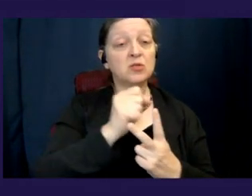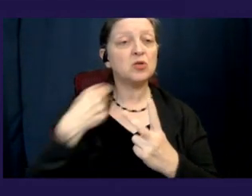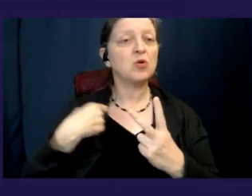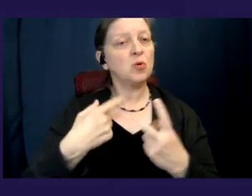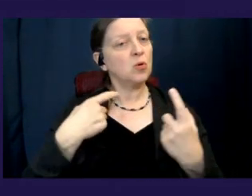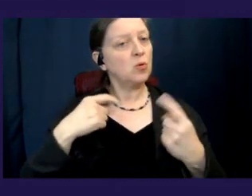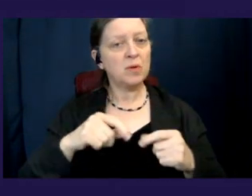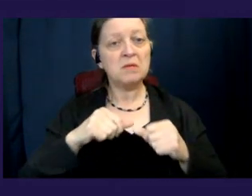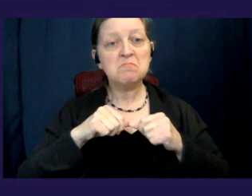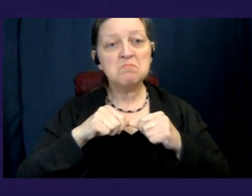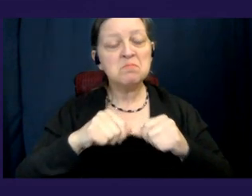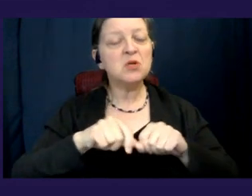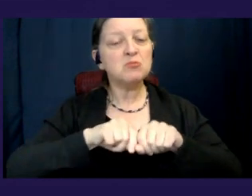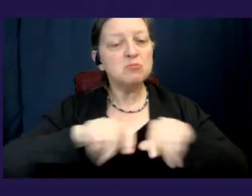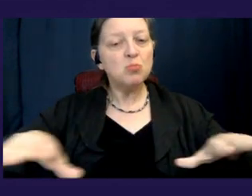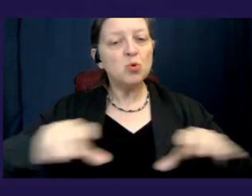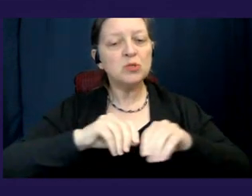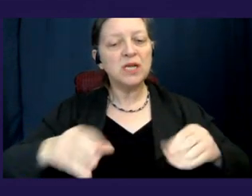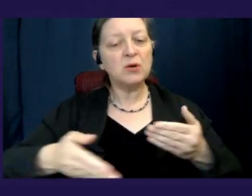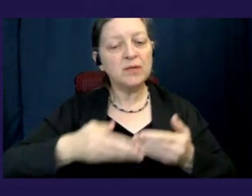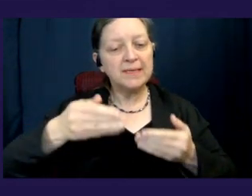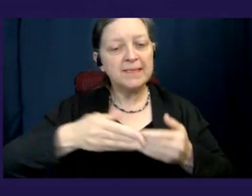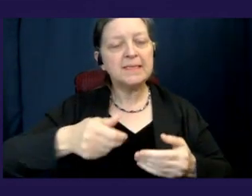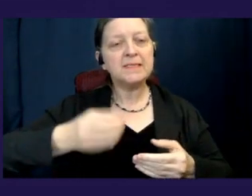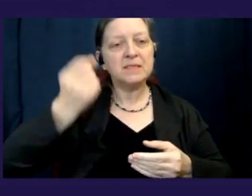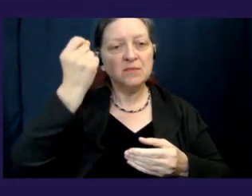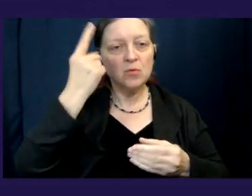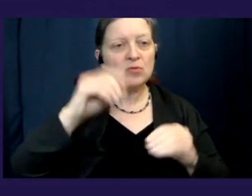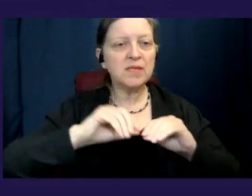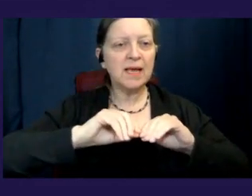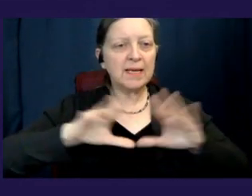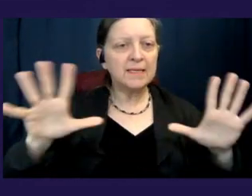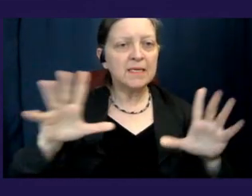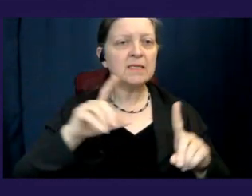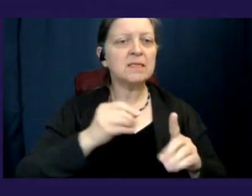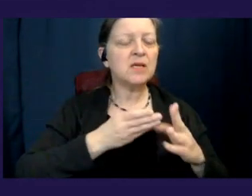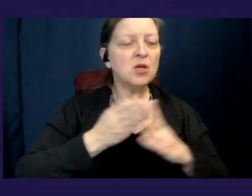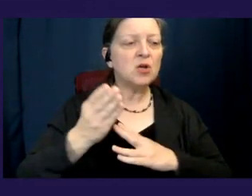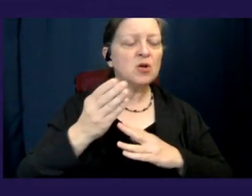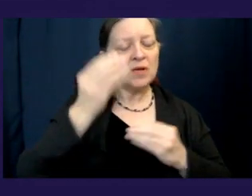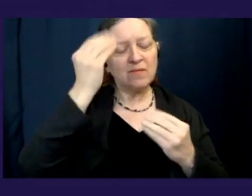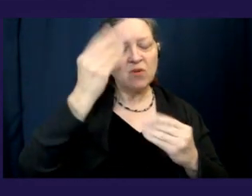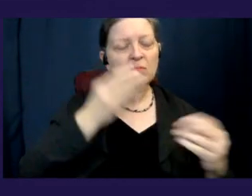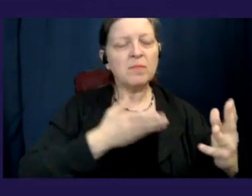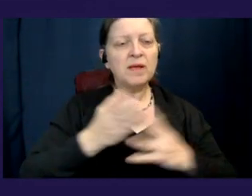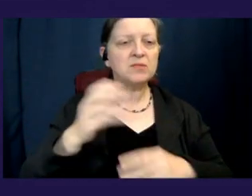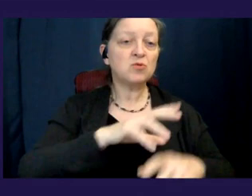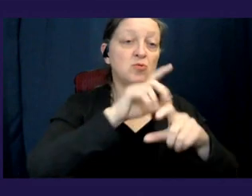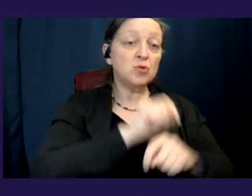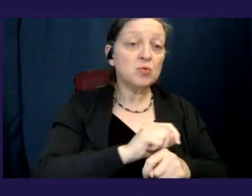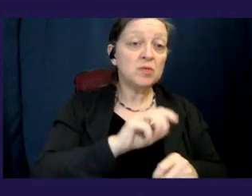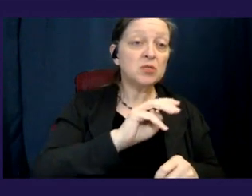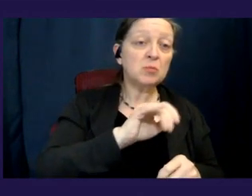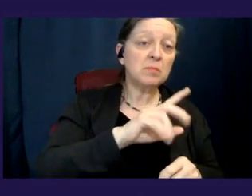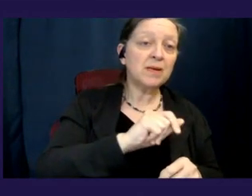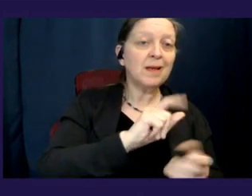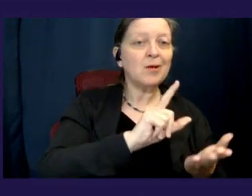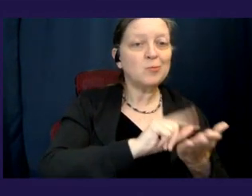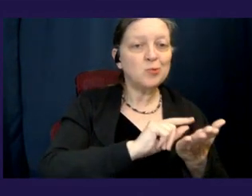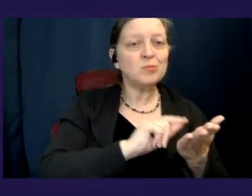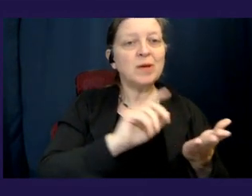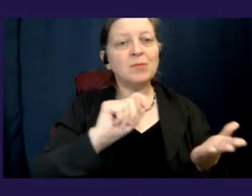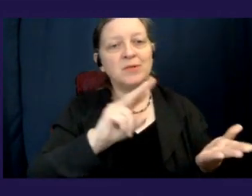media, social media, as well as non-traditional channels. So we focus on a few key areas that I want to share with you. First